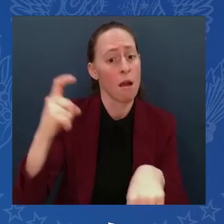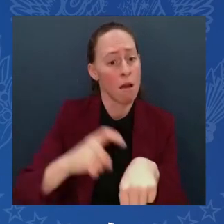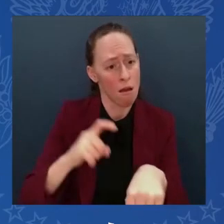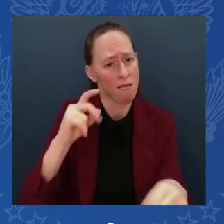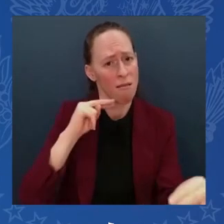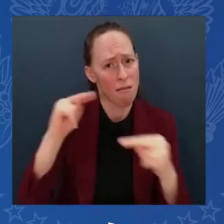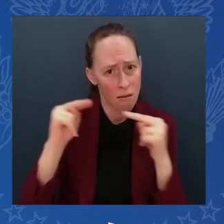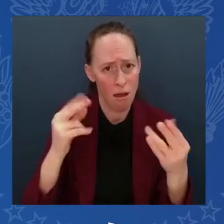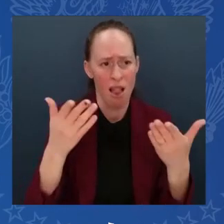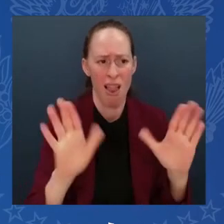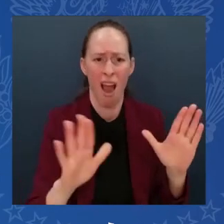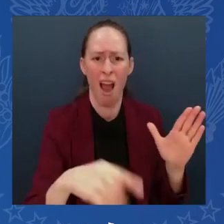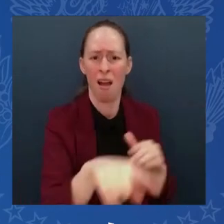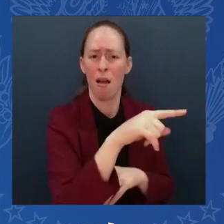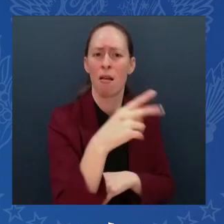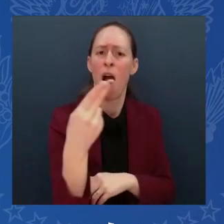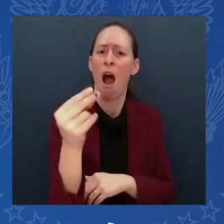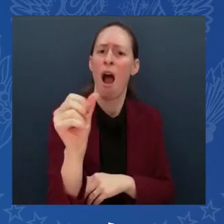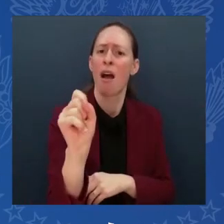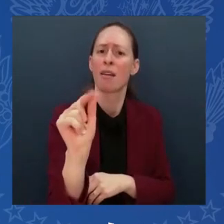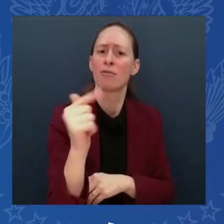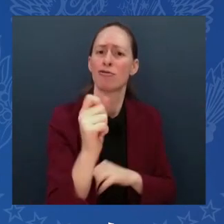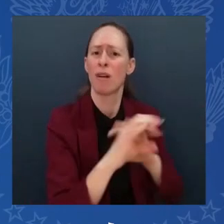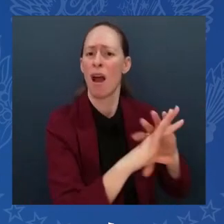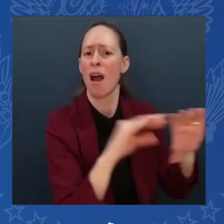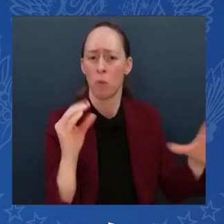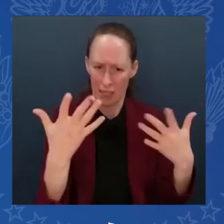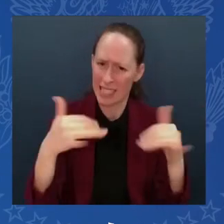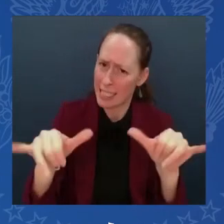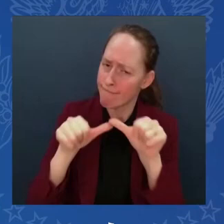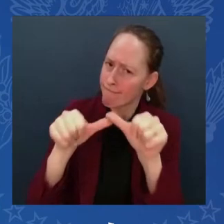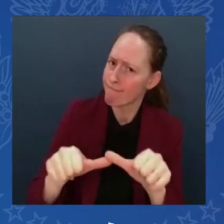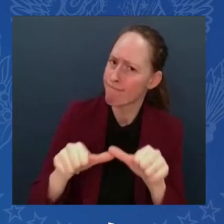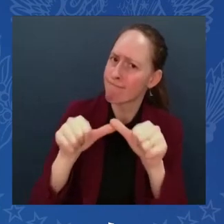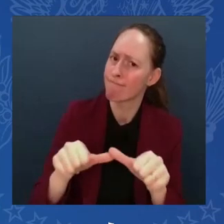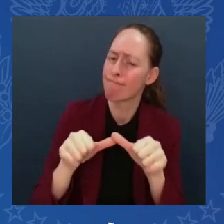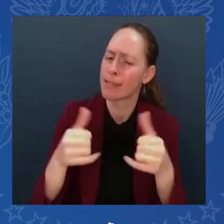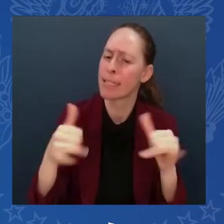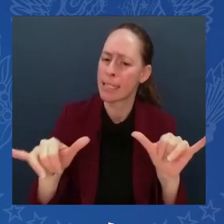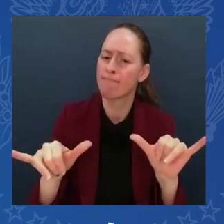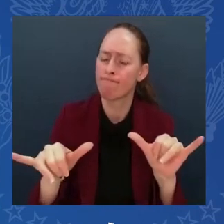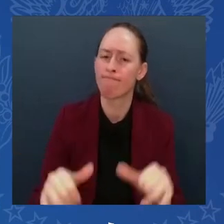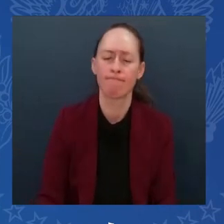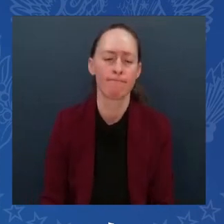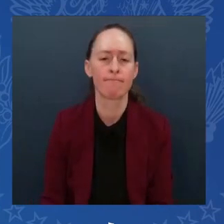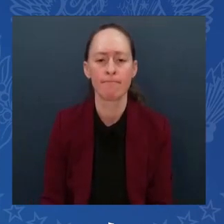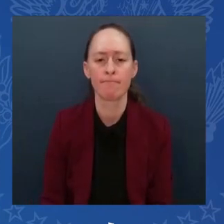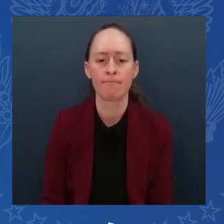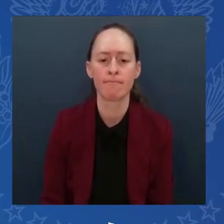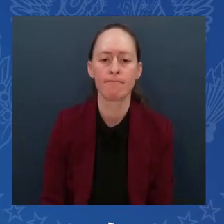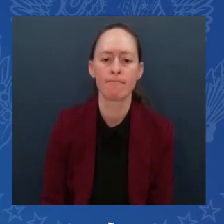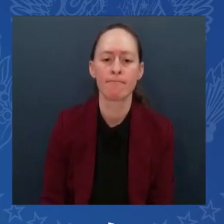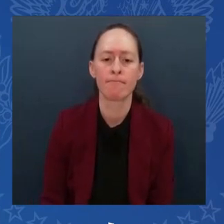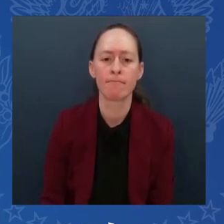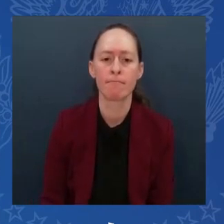and we're going to see where it takes us. An FBI